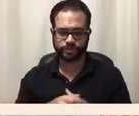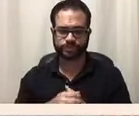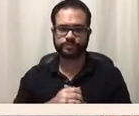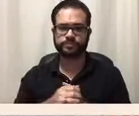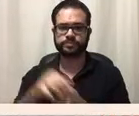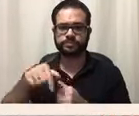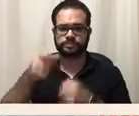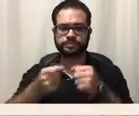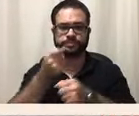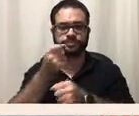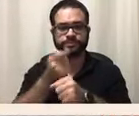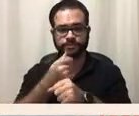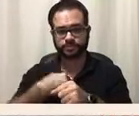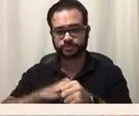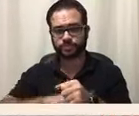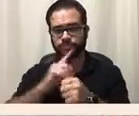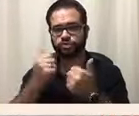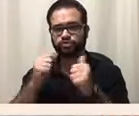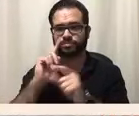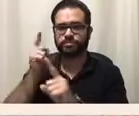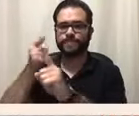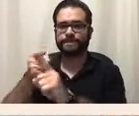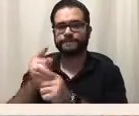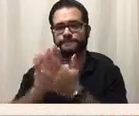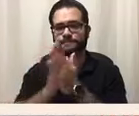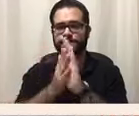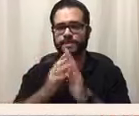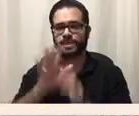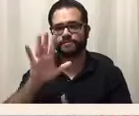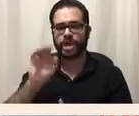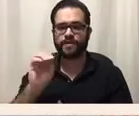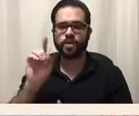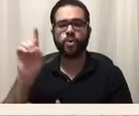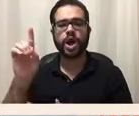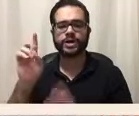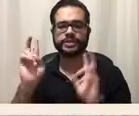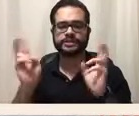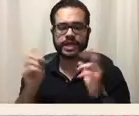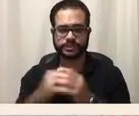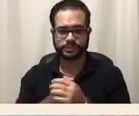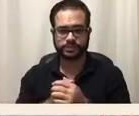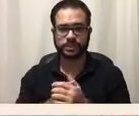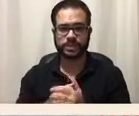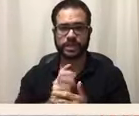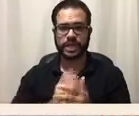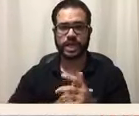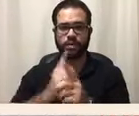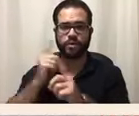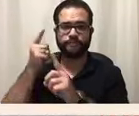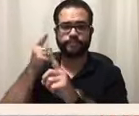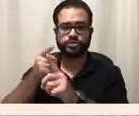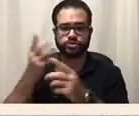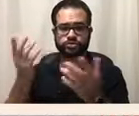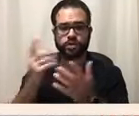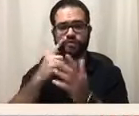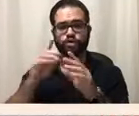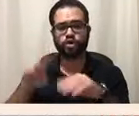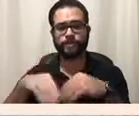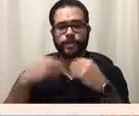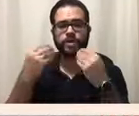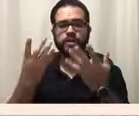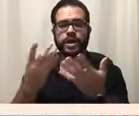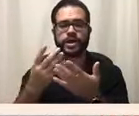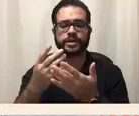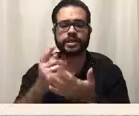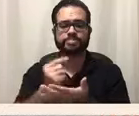are working toward 501 status. Our mission is to provide therapeutic and enrichment programs